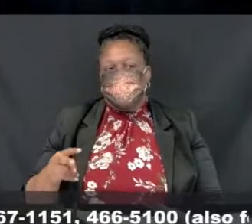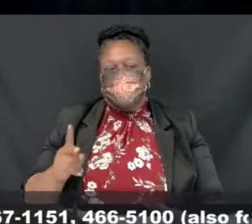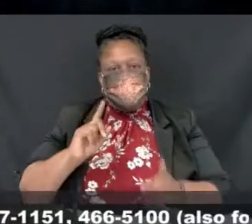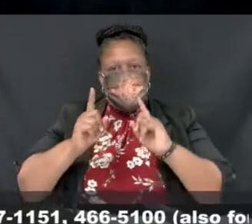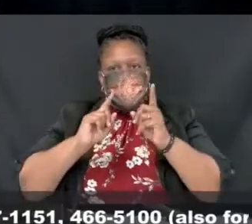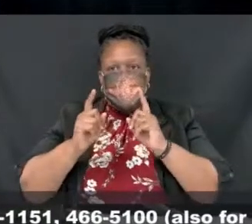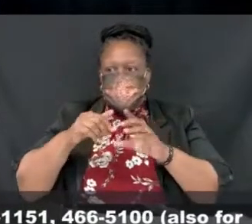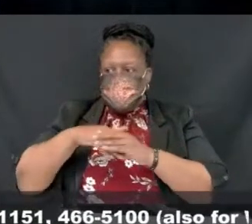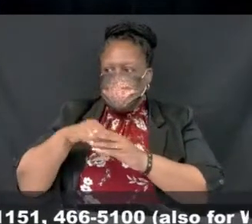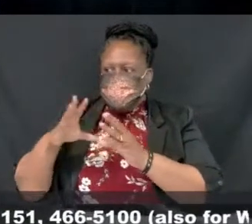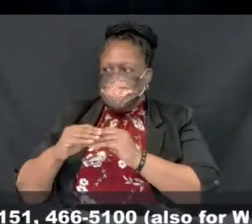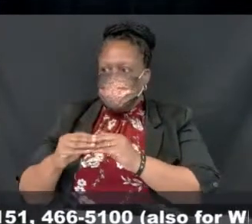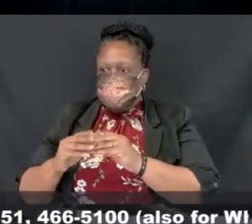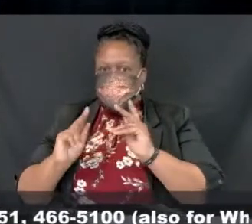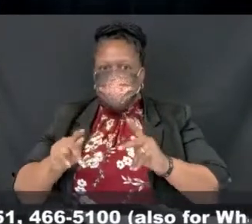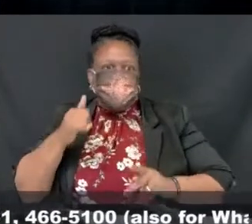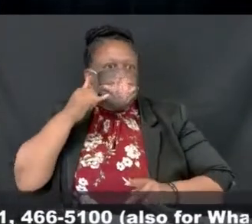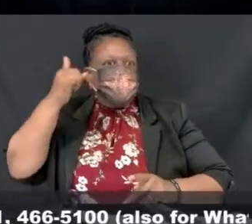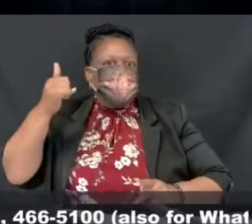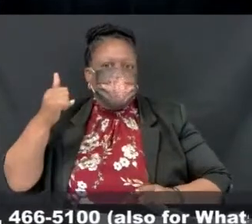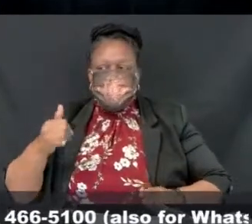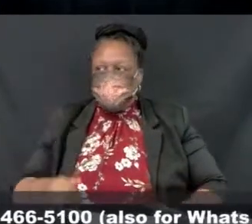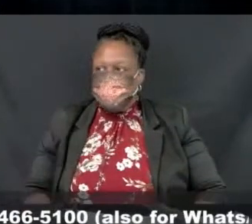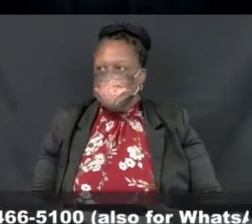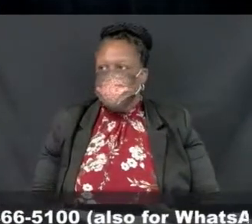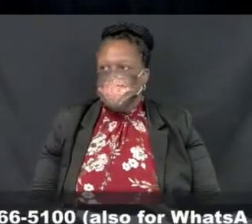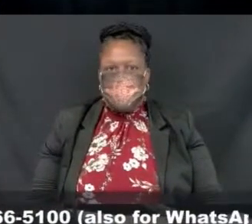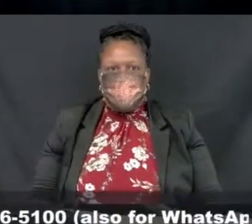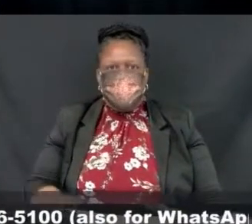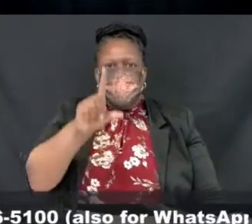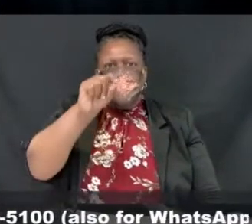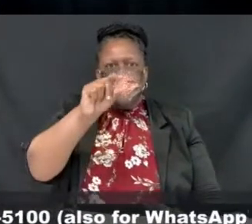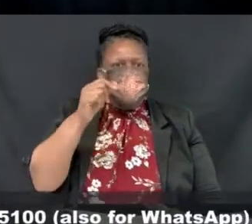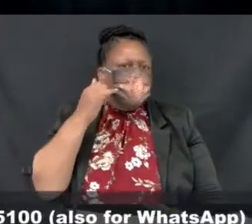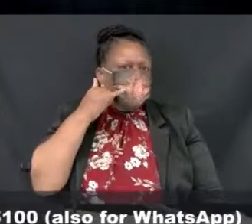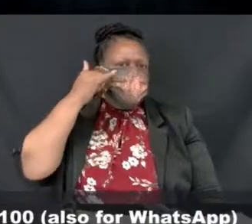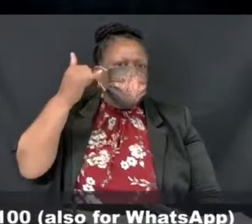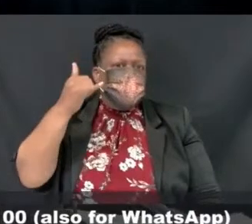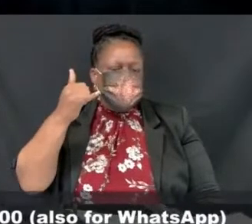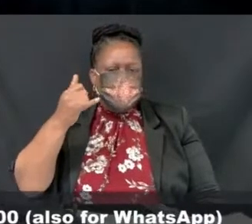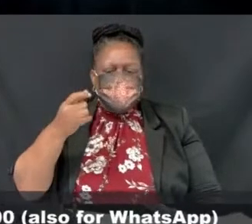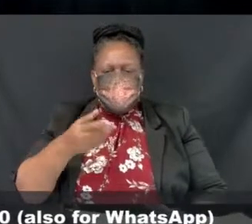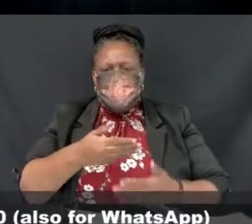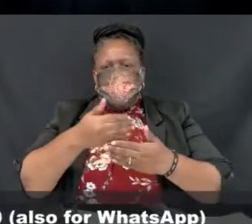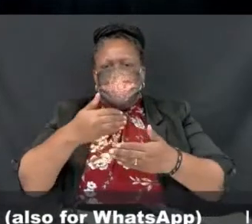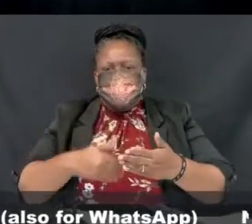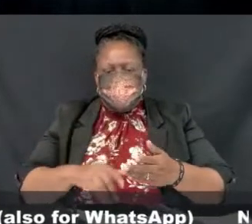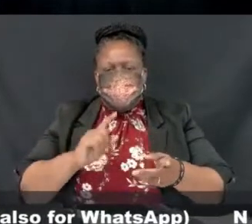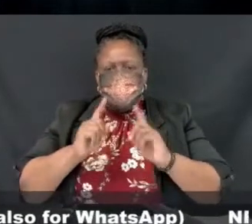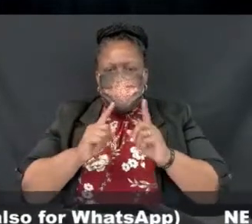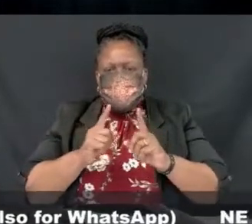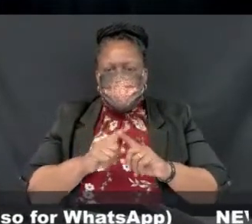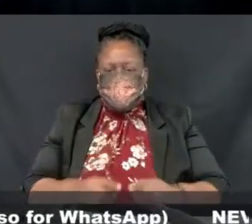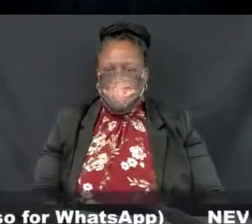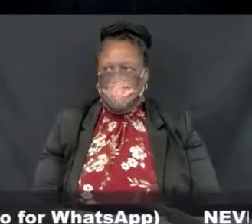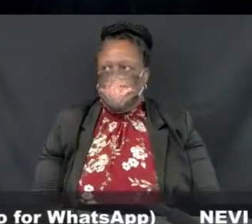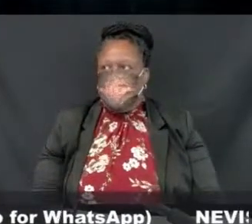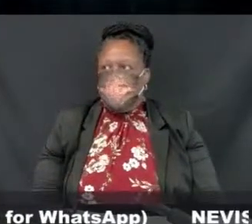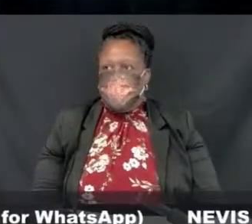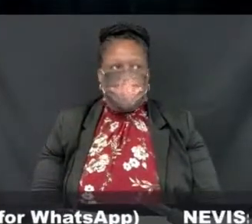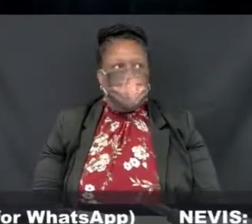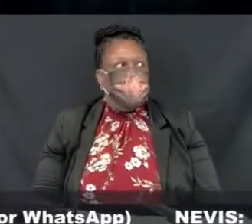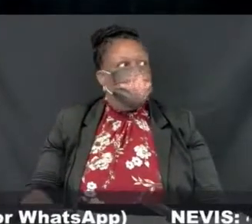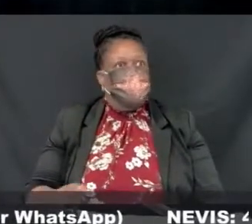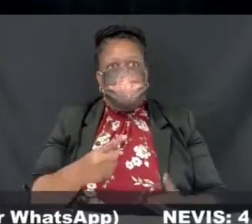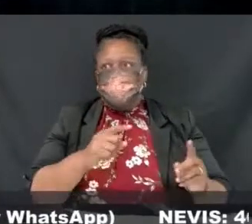of Public Works, and we got about 20 calls before we could start our presentation. We hear it here yet. It's in Sandy